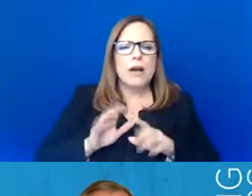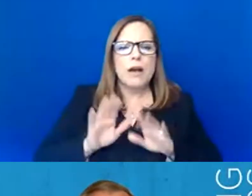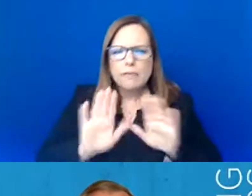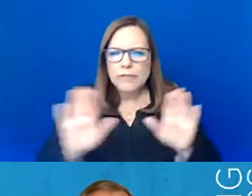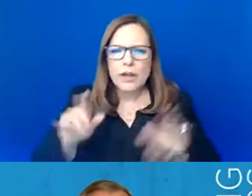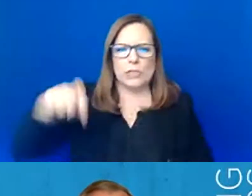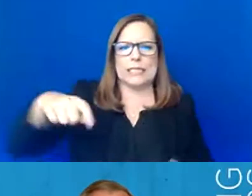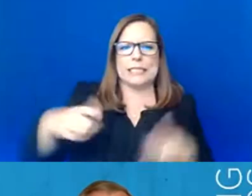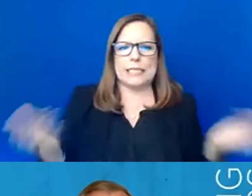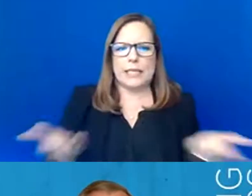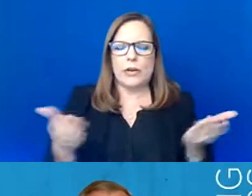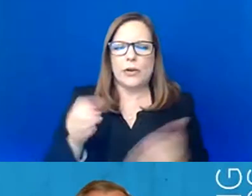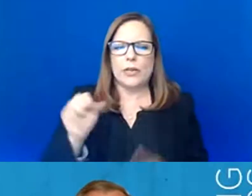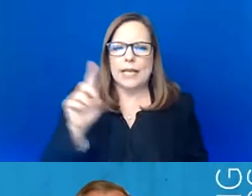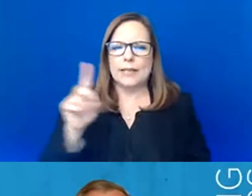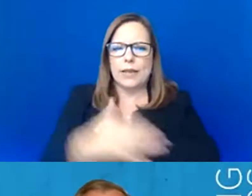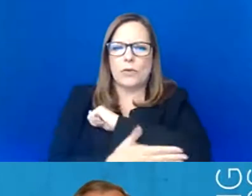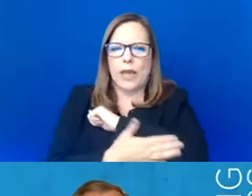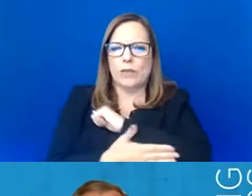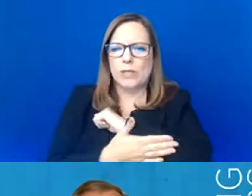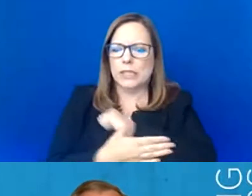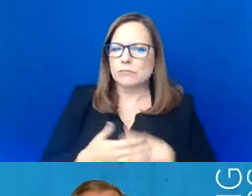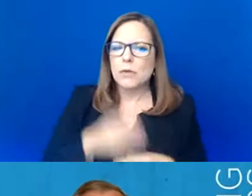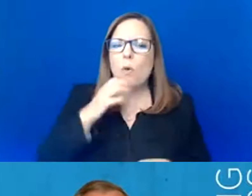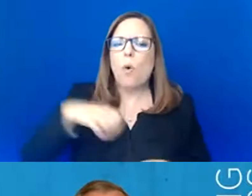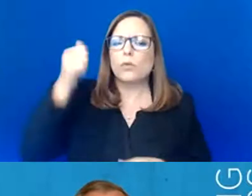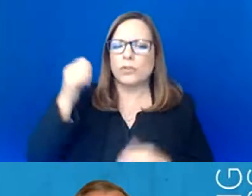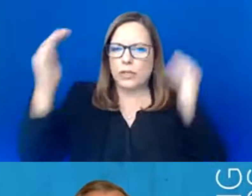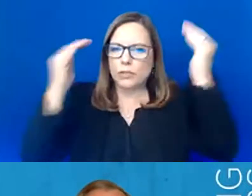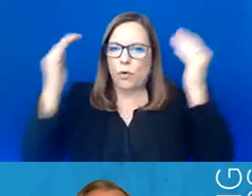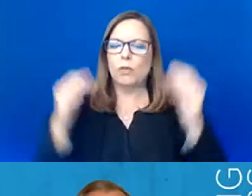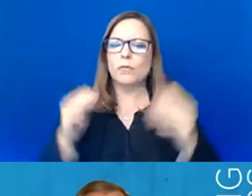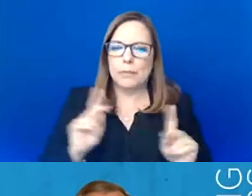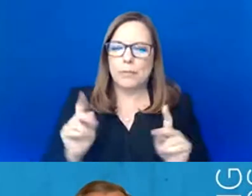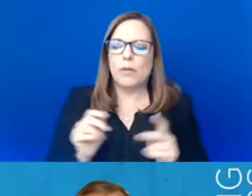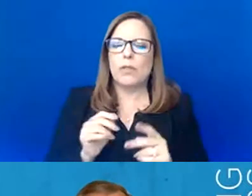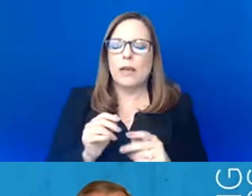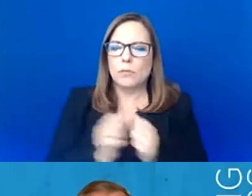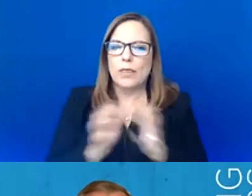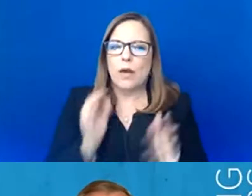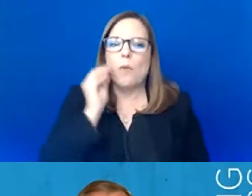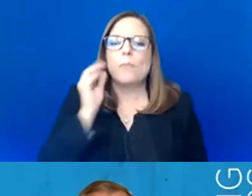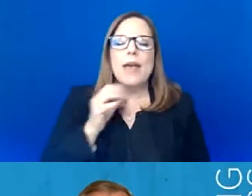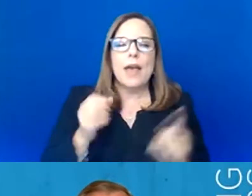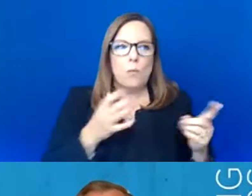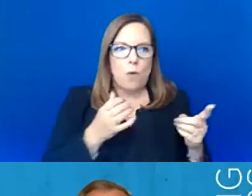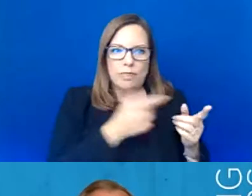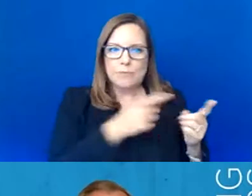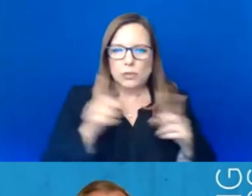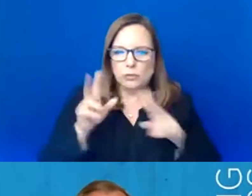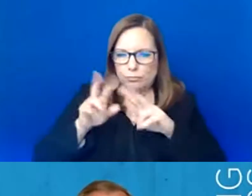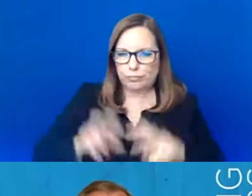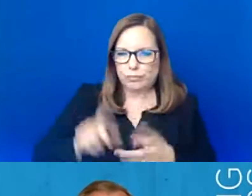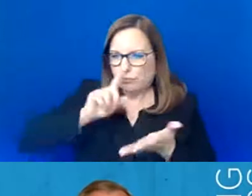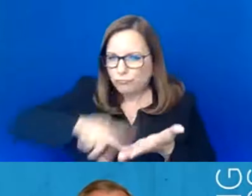Diego County on older adult homelessness, and to come back with us with results. There were over